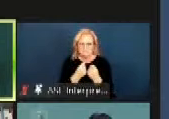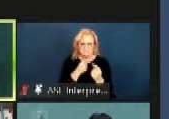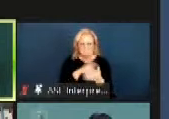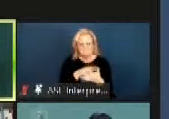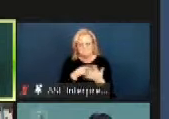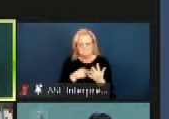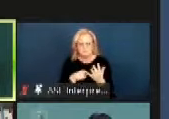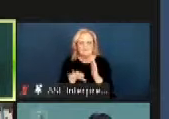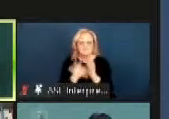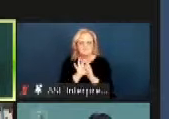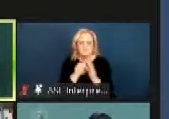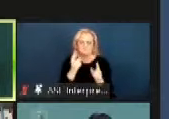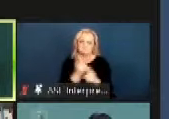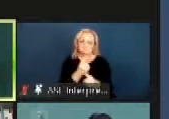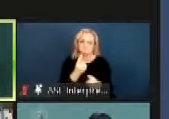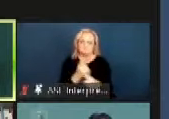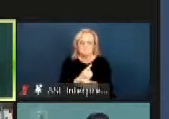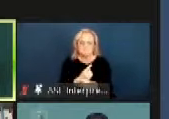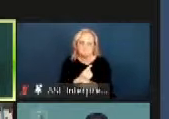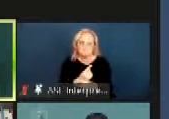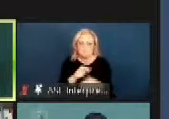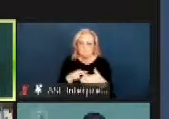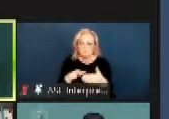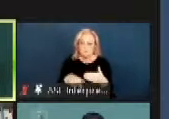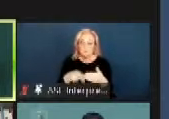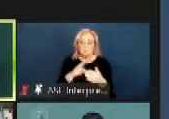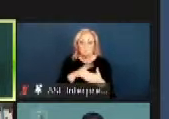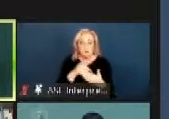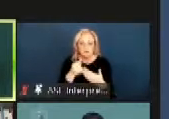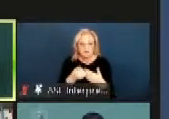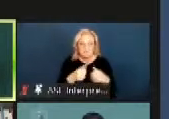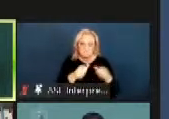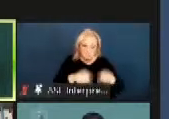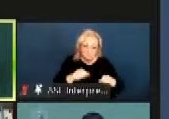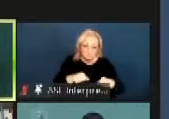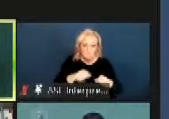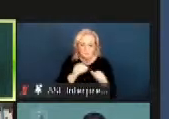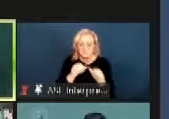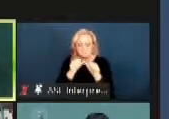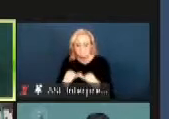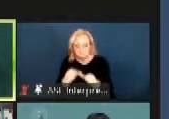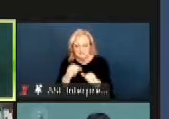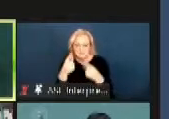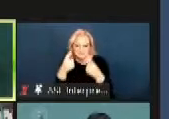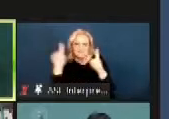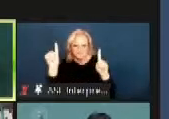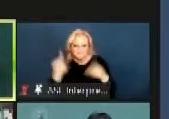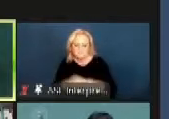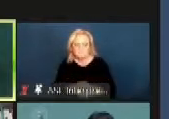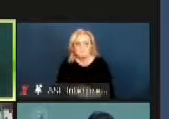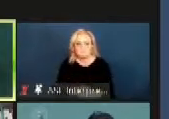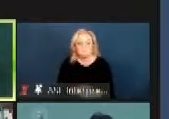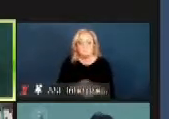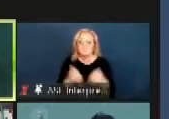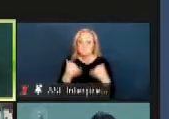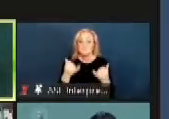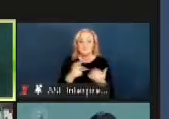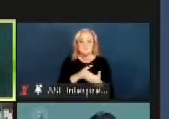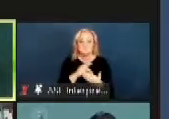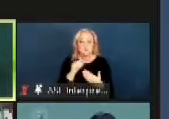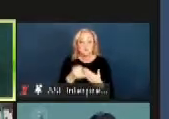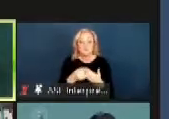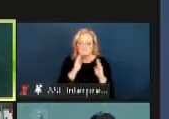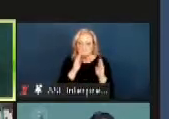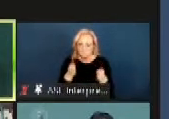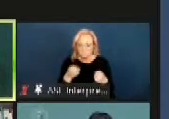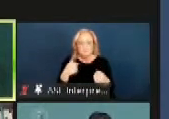the work. The result are projects that are feasible, attainable, and sustainable. So here's a bit about today's project focus. We